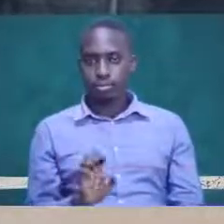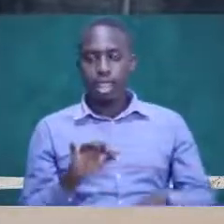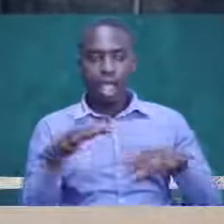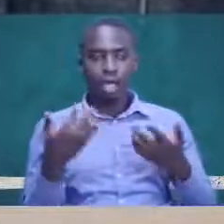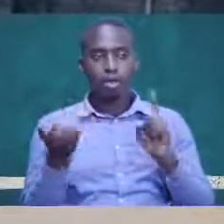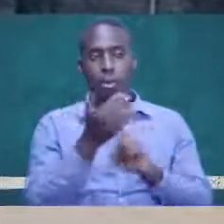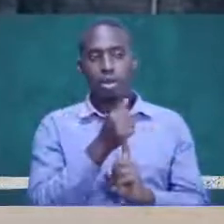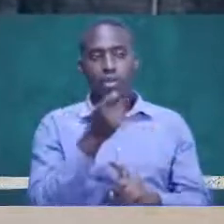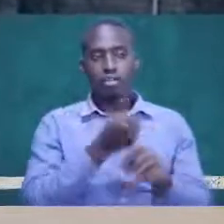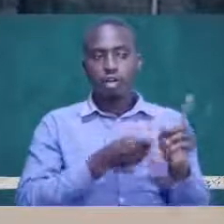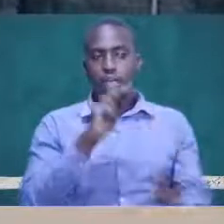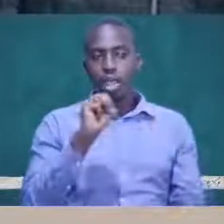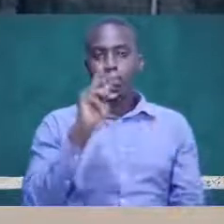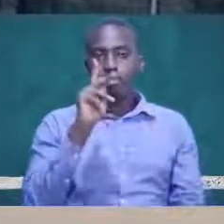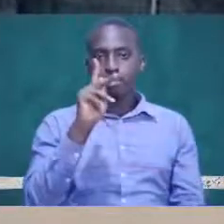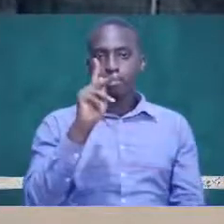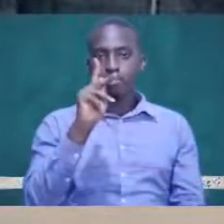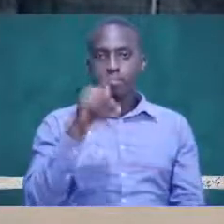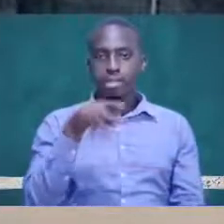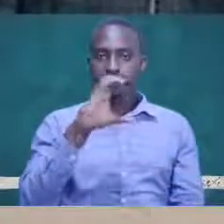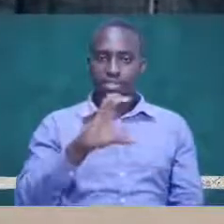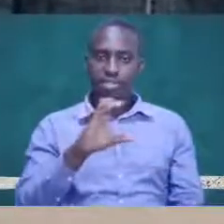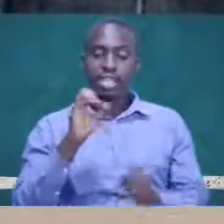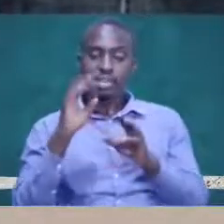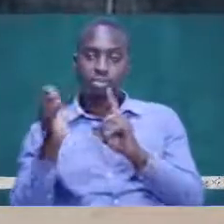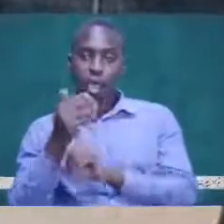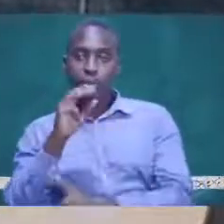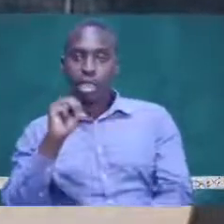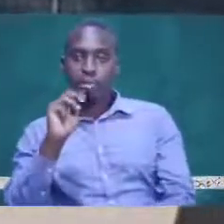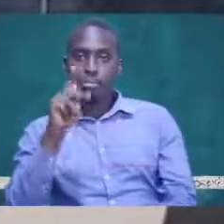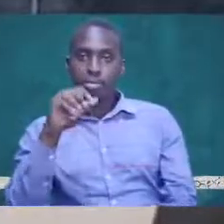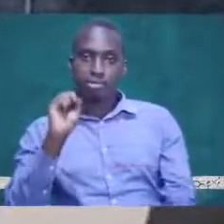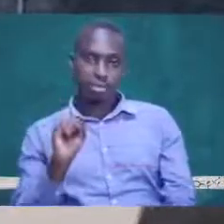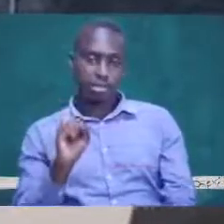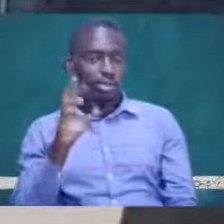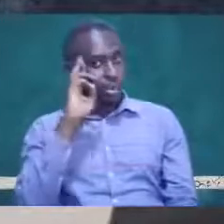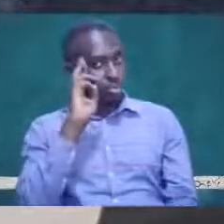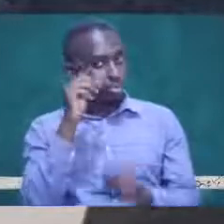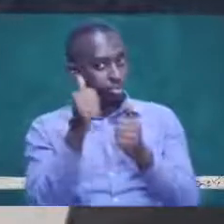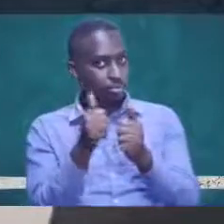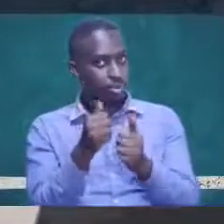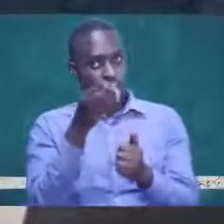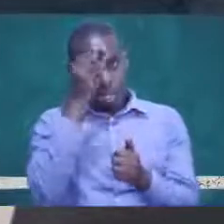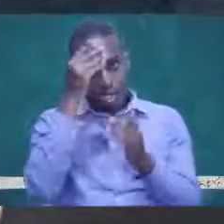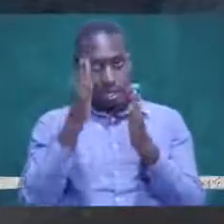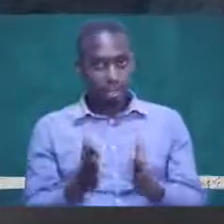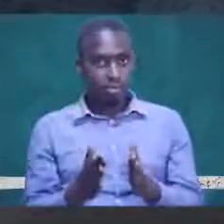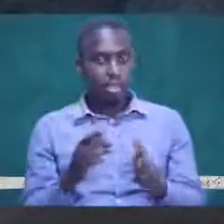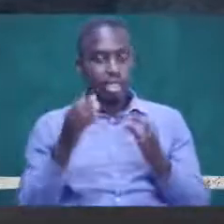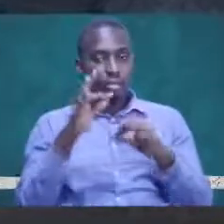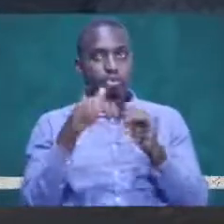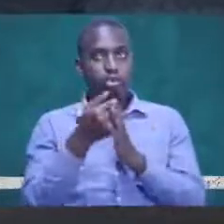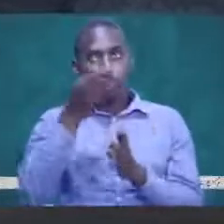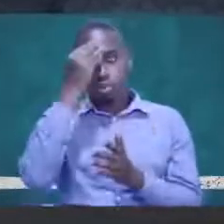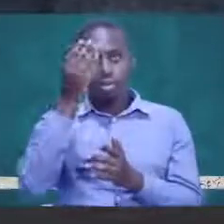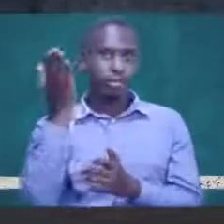consume, learners, if we are given marginal propensity to save? Remember very well, do you remember very well, learners, what we learned in the